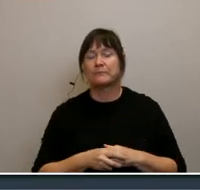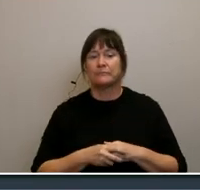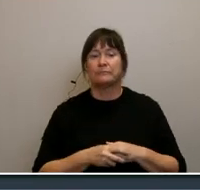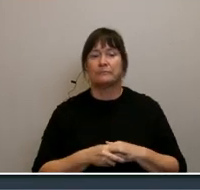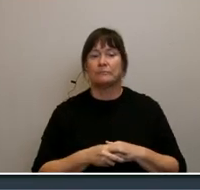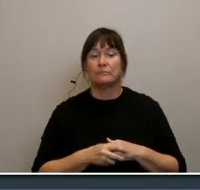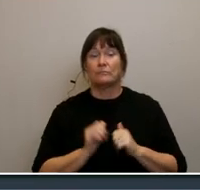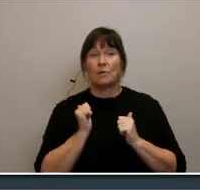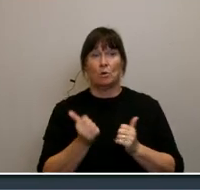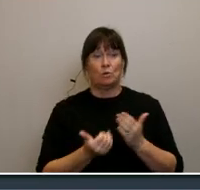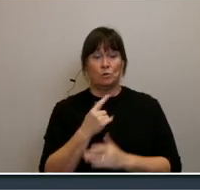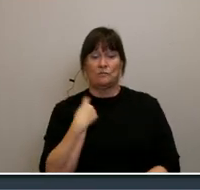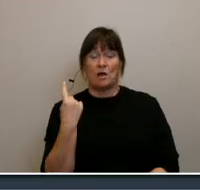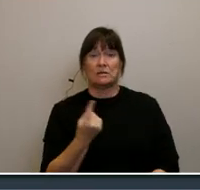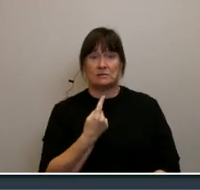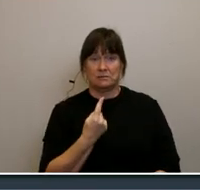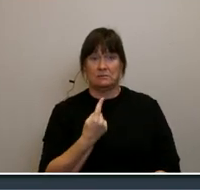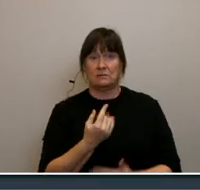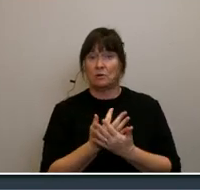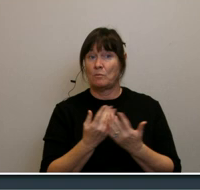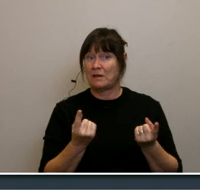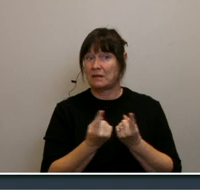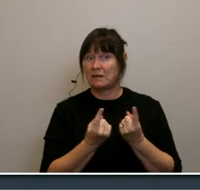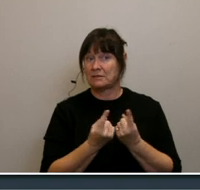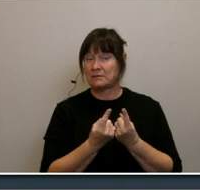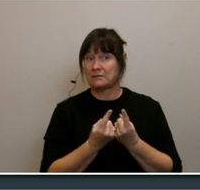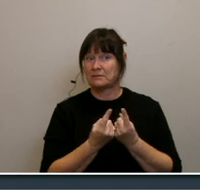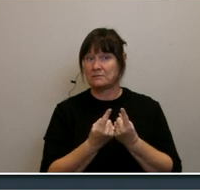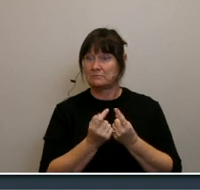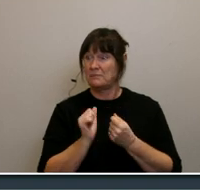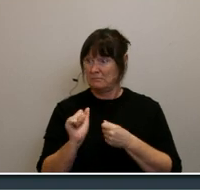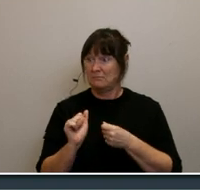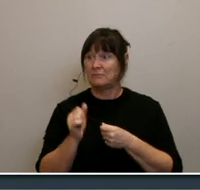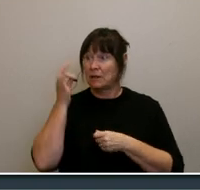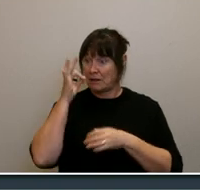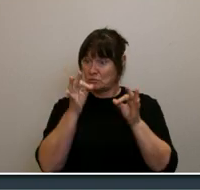The good news for us is that there are many, many things we like in your plan.